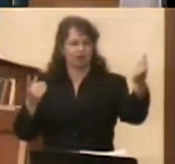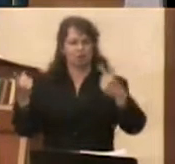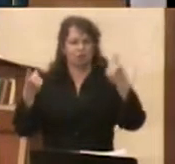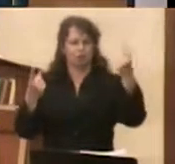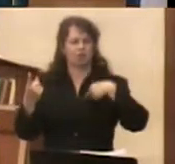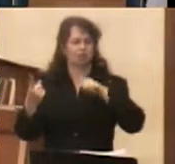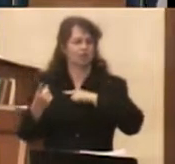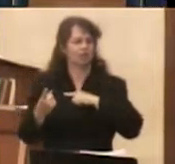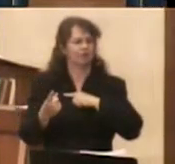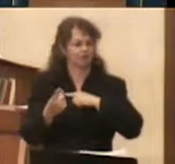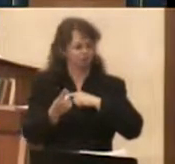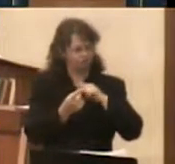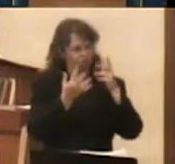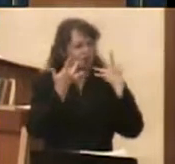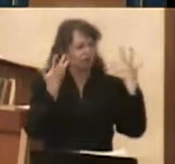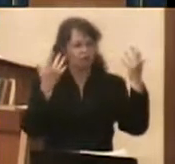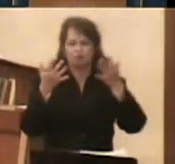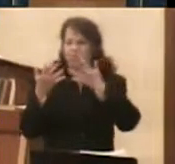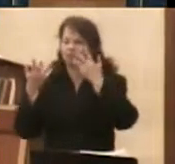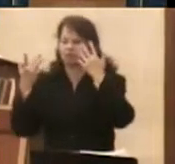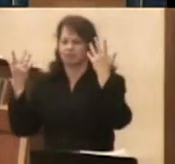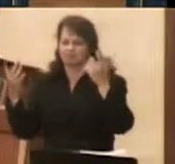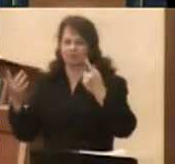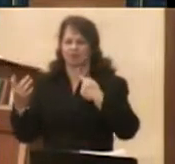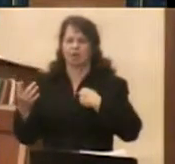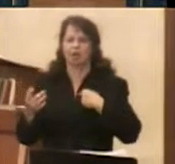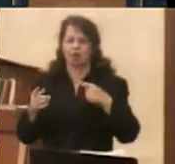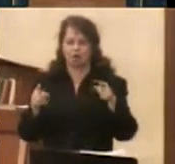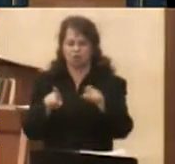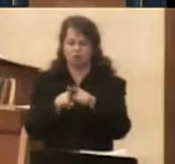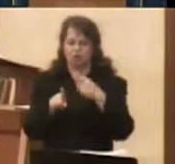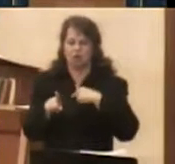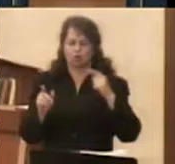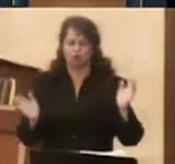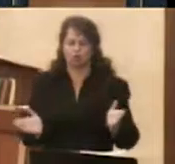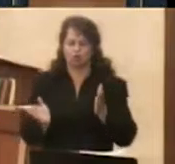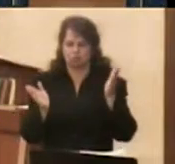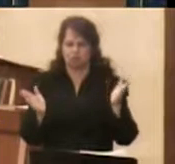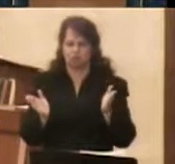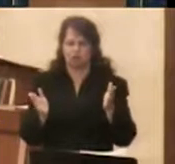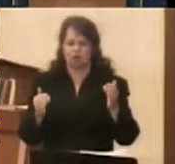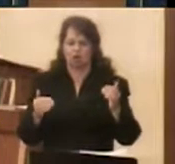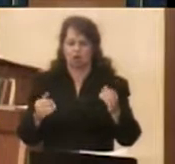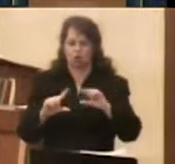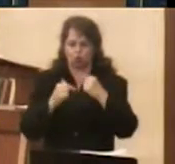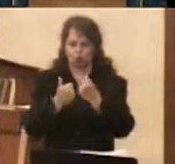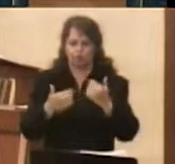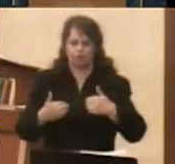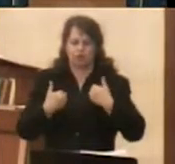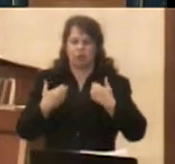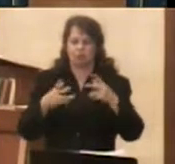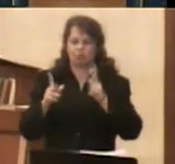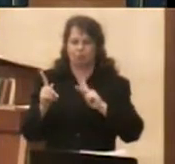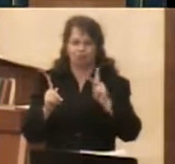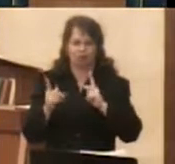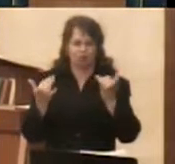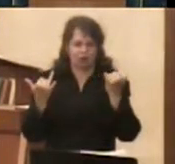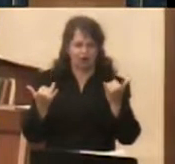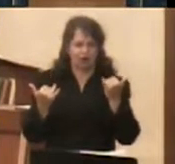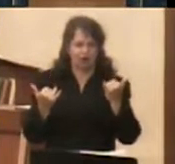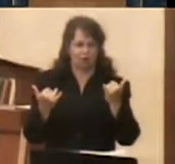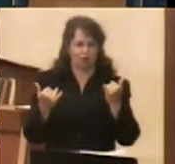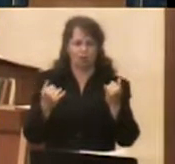well. And I'm encouraged by a group of young people who at this very moment are worshiping in a place that is